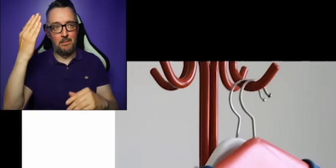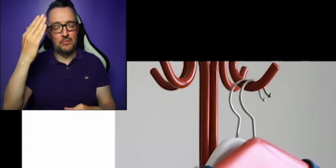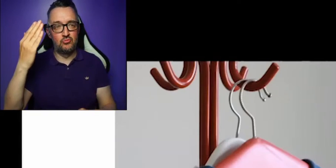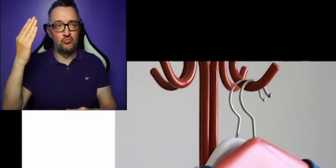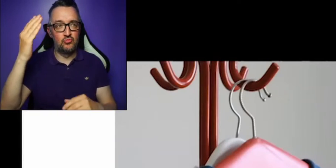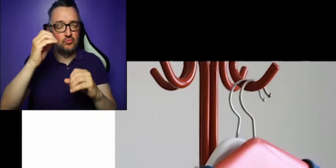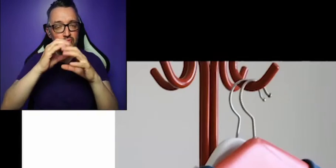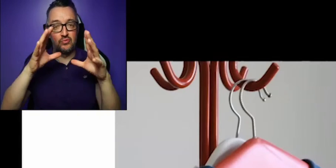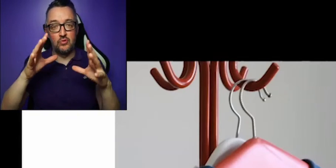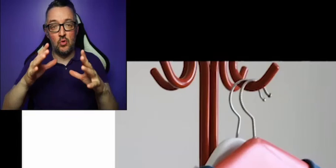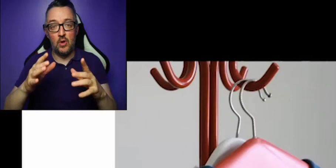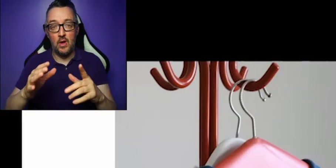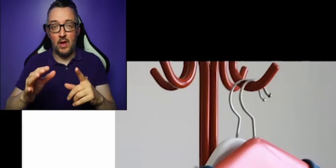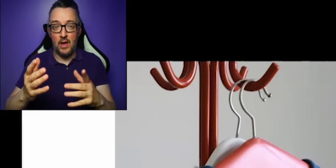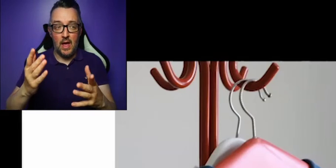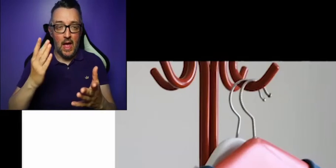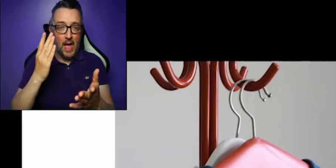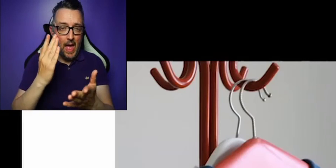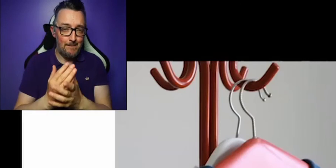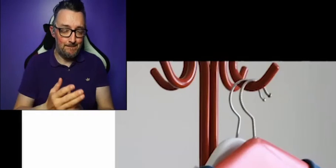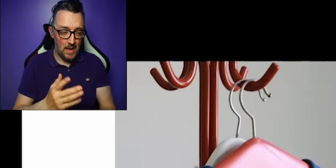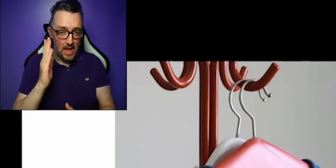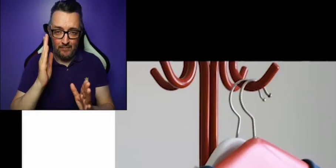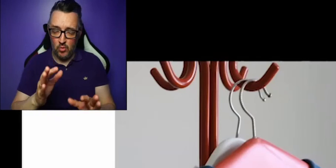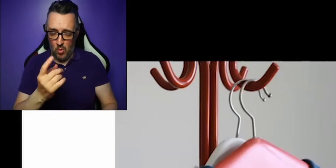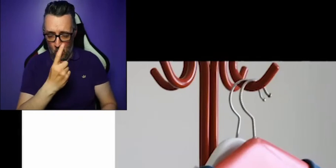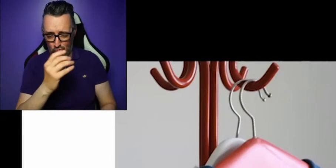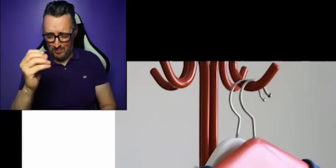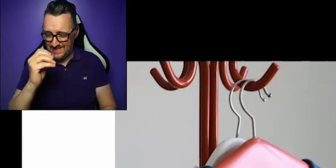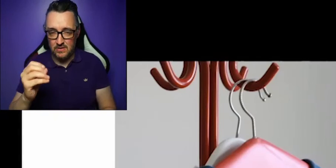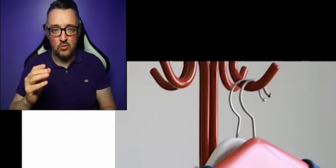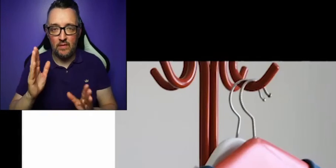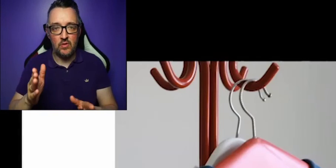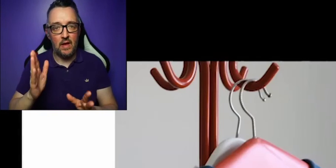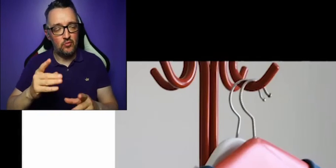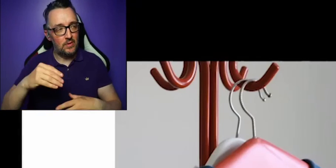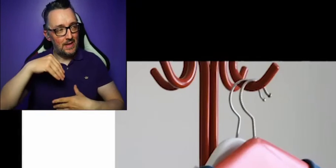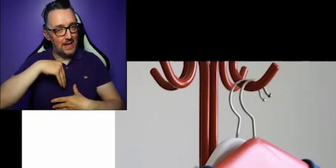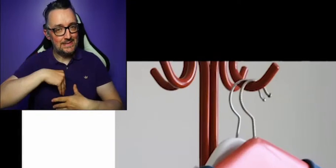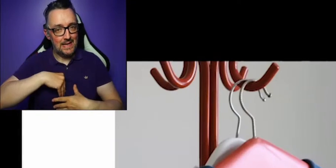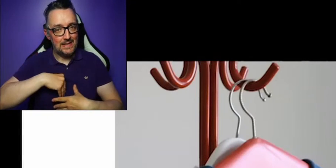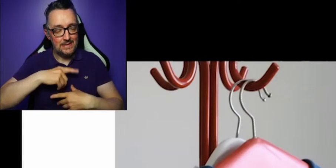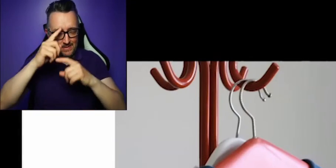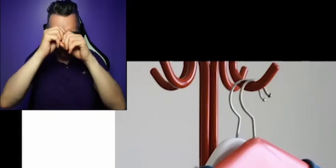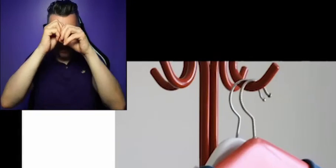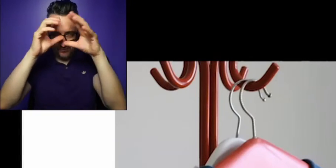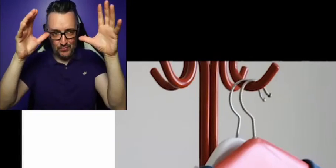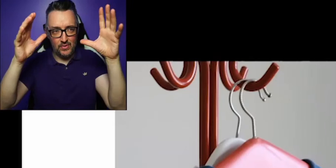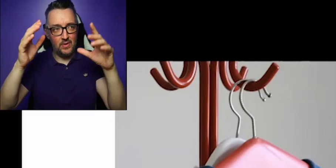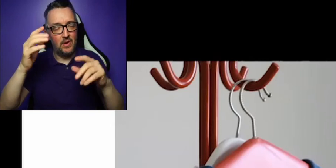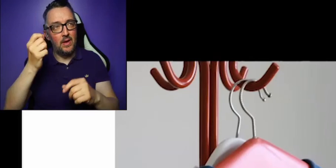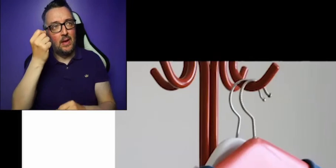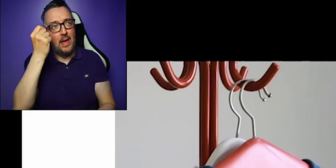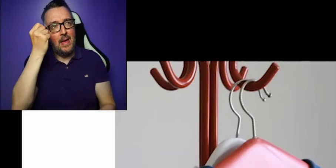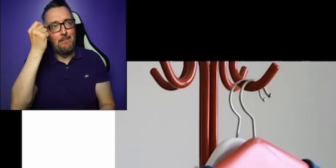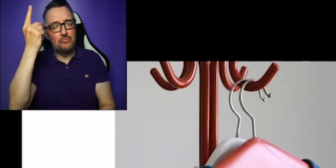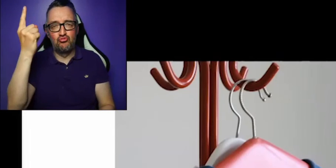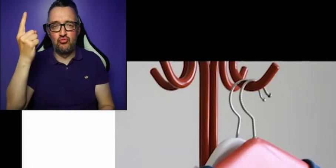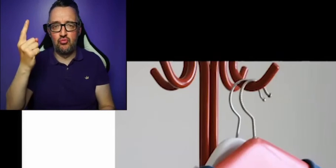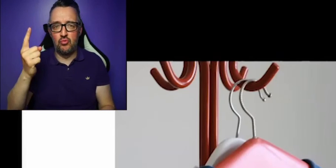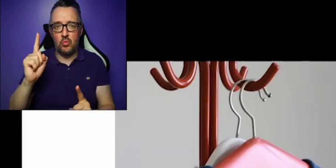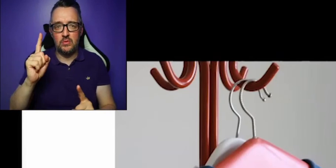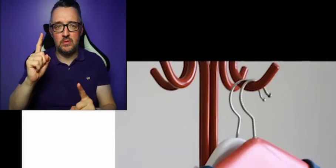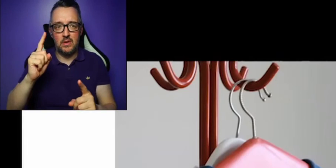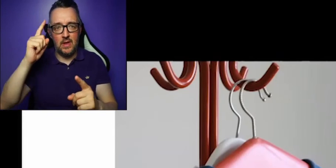precision doesn't really matter that much. It's more about reaching into this sense of embodiment and these visceral kind